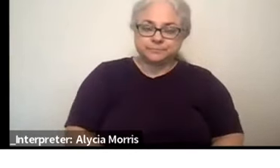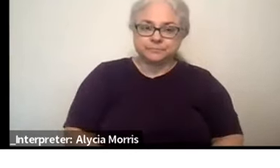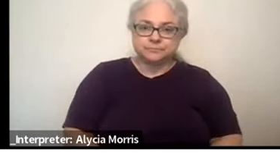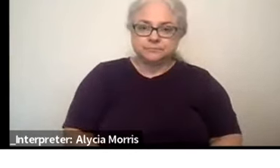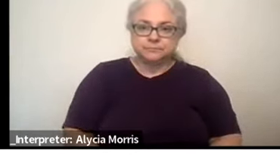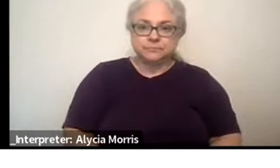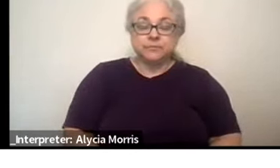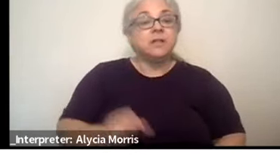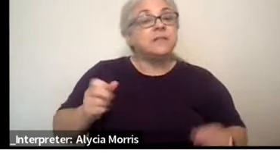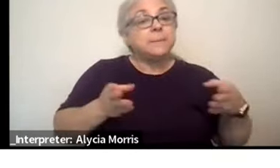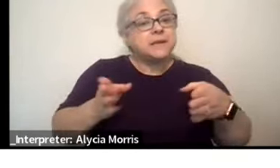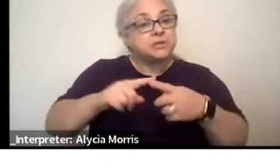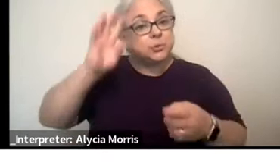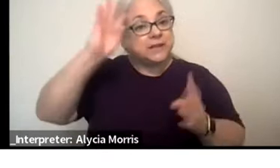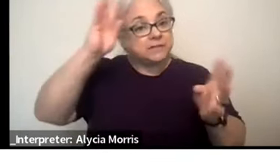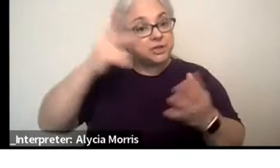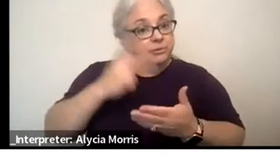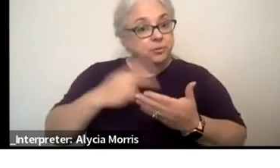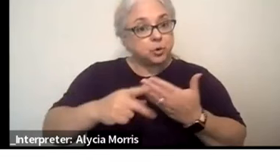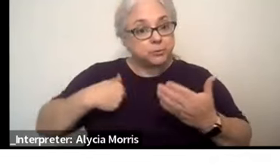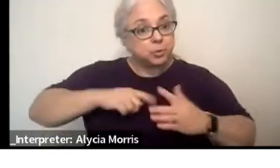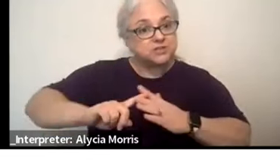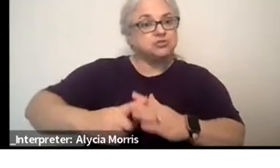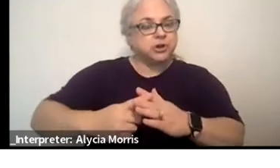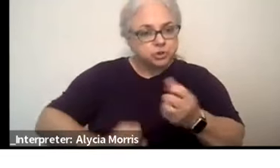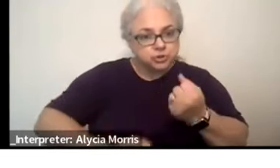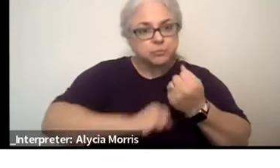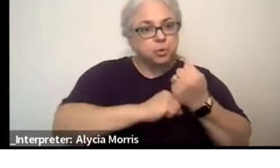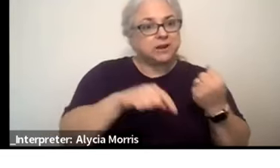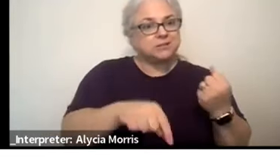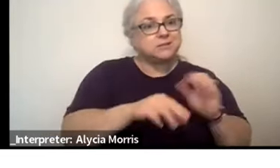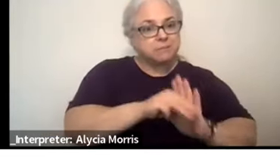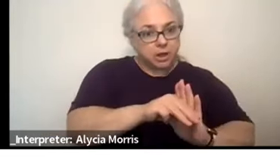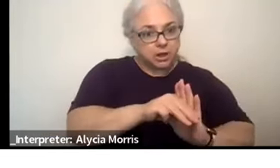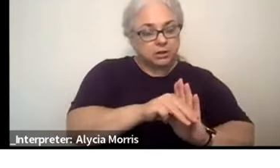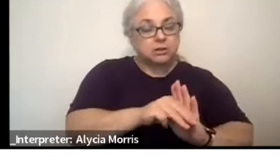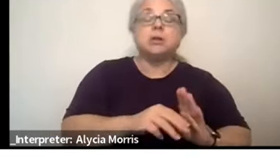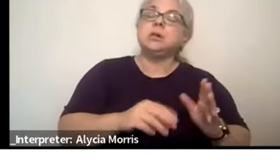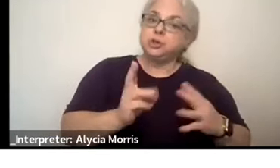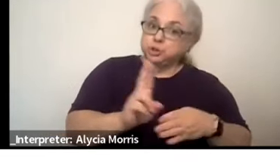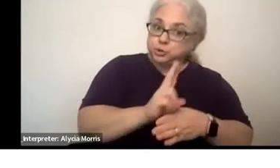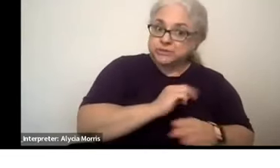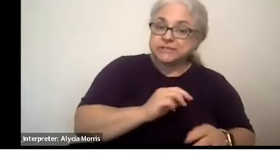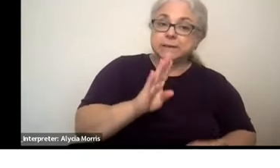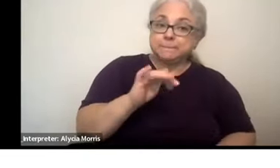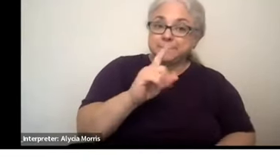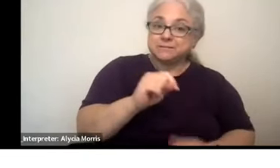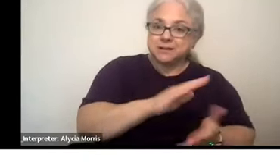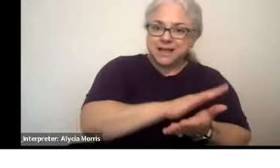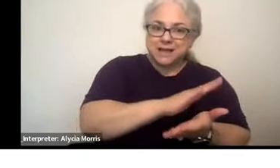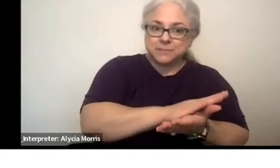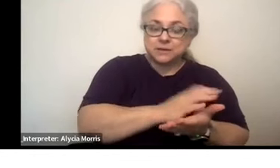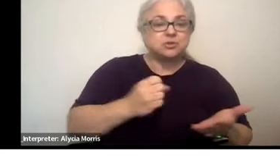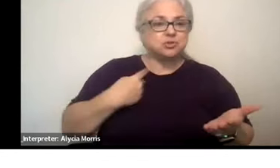Innovation project to support the BILT model through the BILT Academy so that we could scale the model even